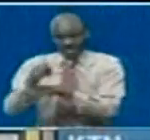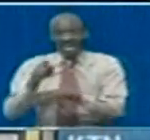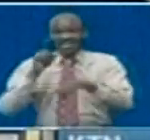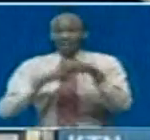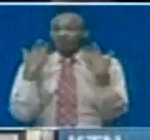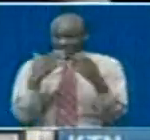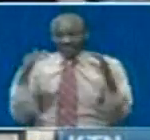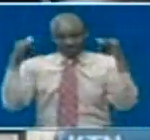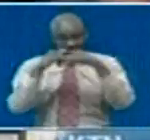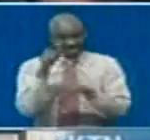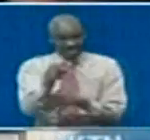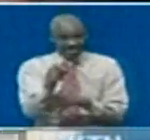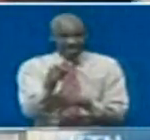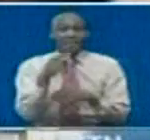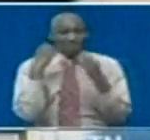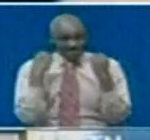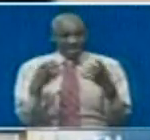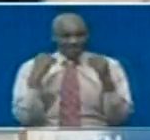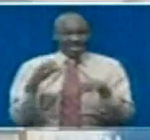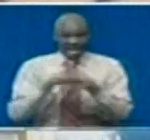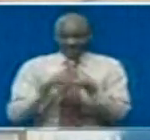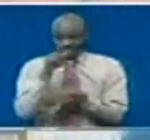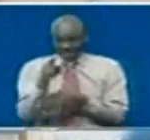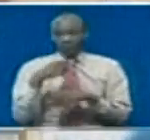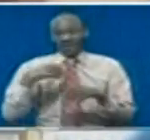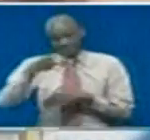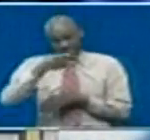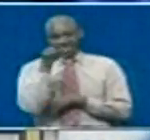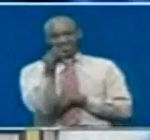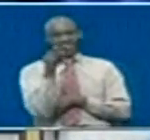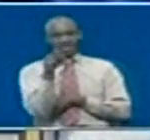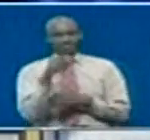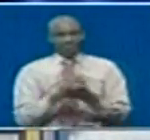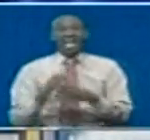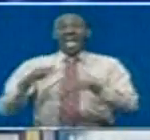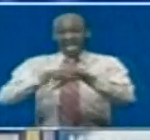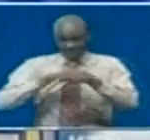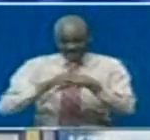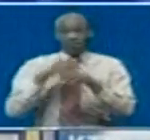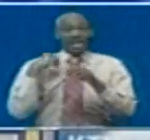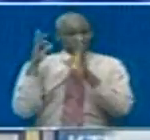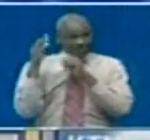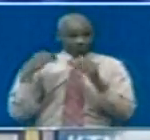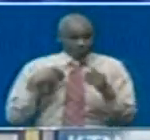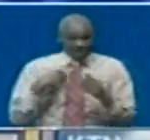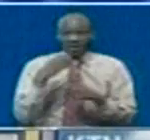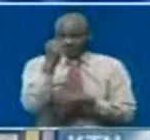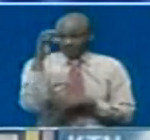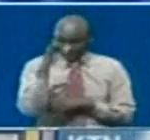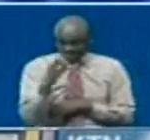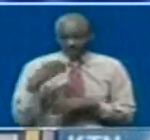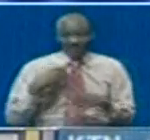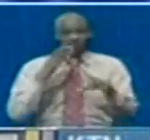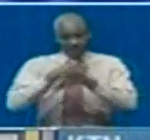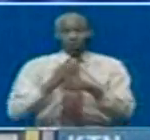of this summit. And many here believe Africa is the place to be. Africa is expected to reach a 5%